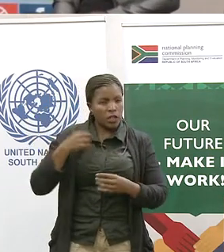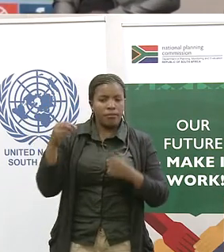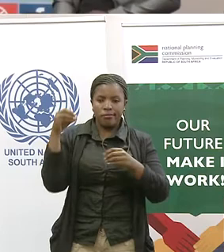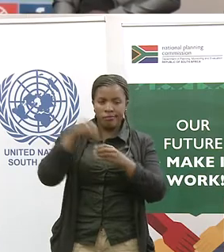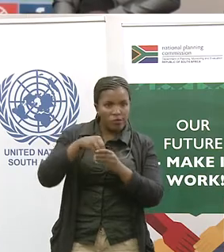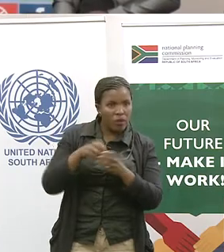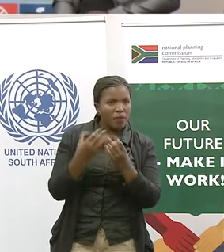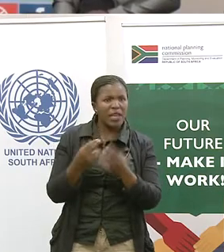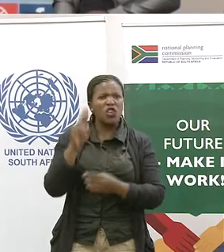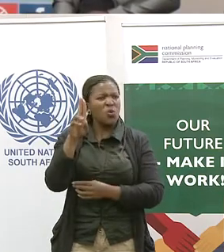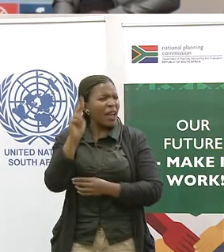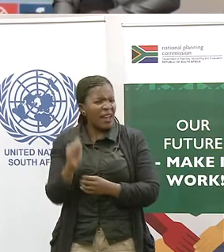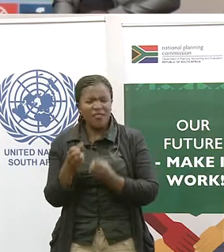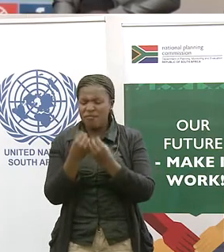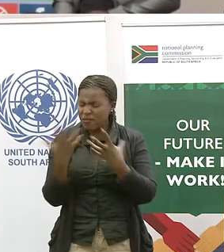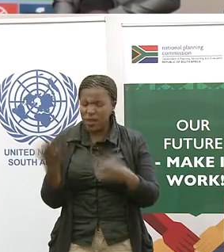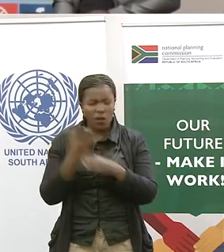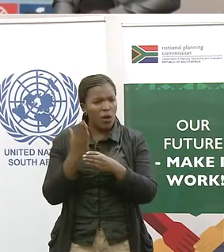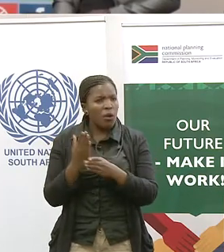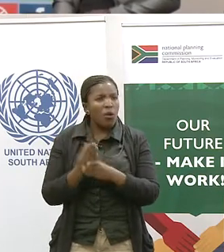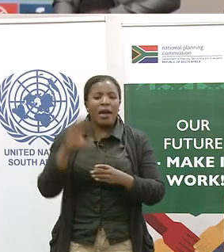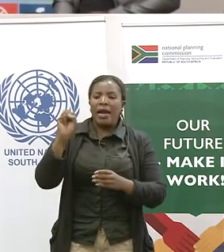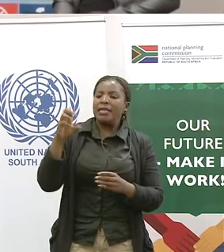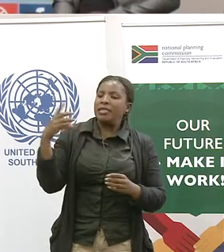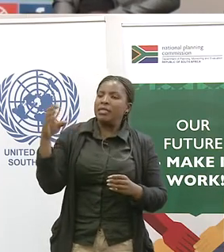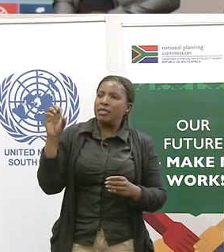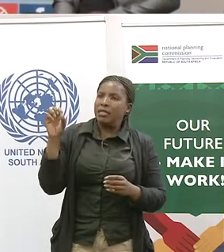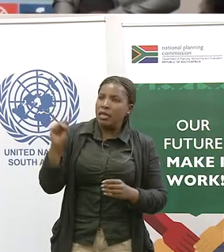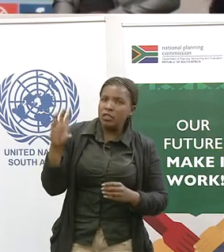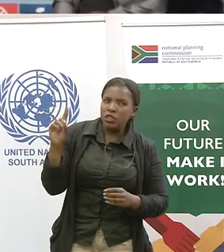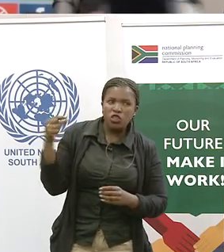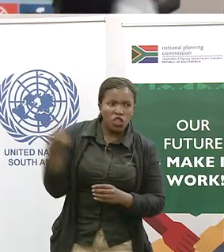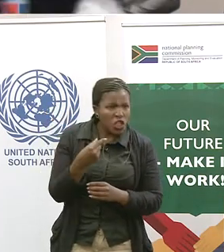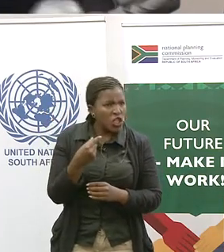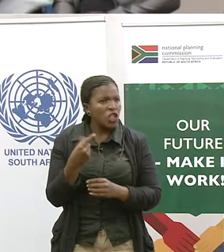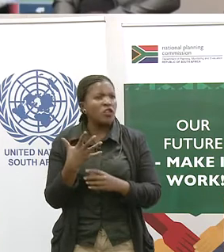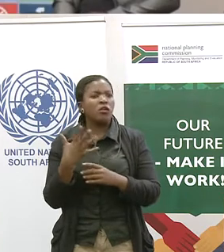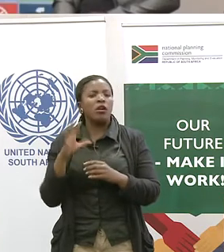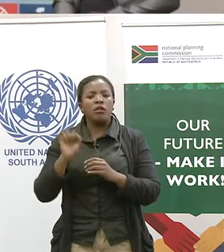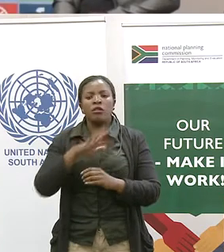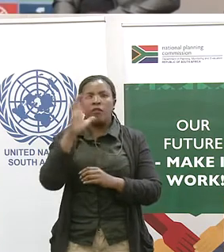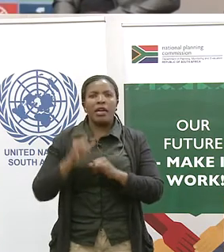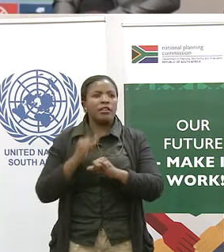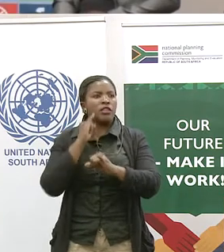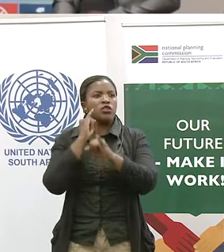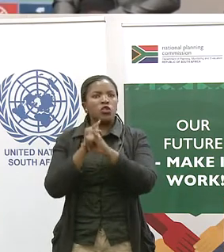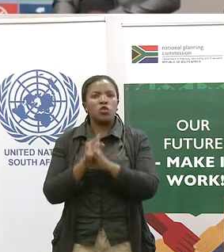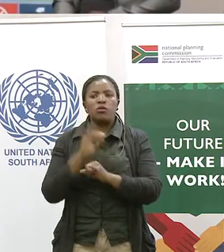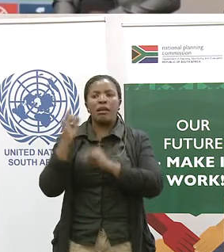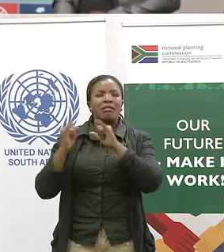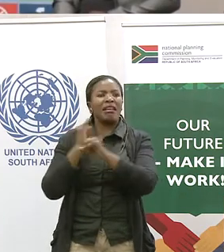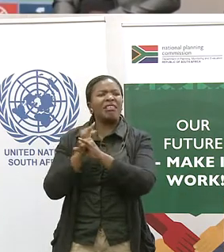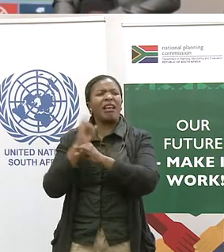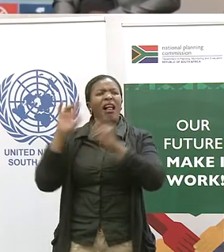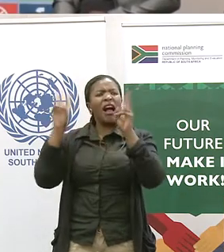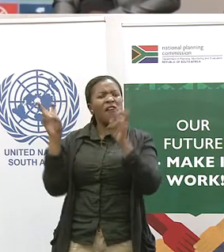worked extensively in the SDGs when I worked for the South African Institute of International Affairs as a youth